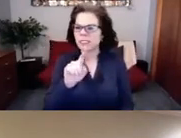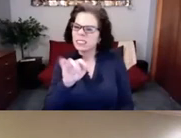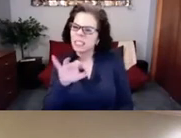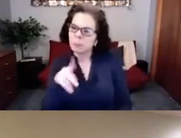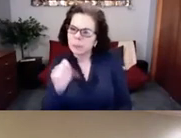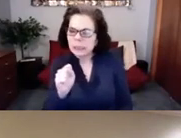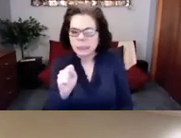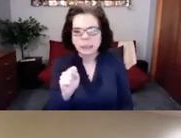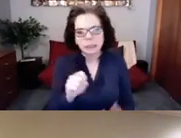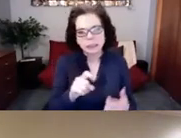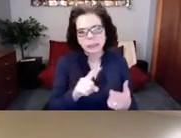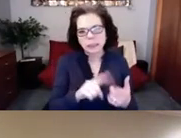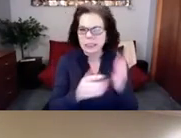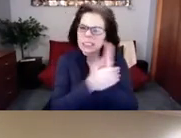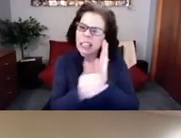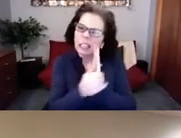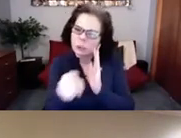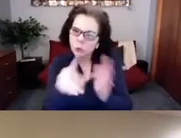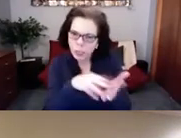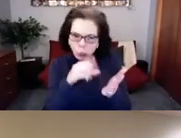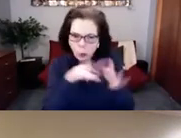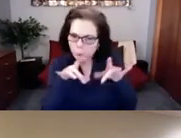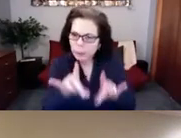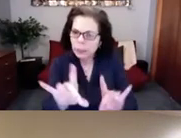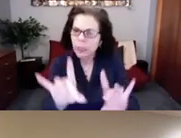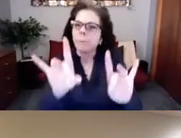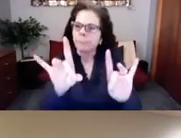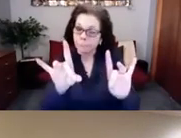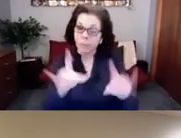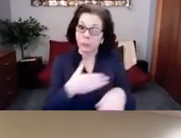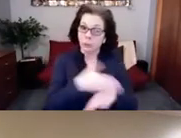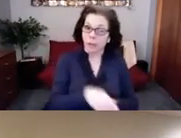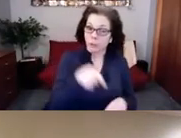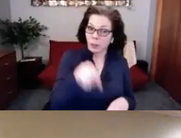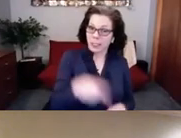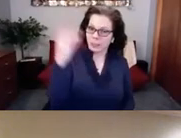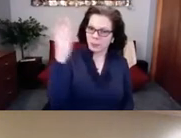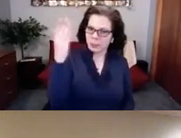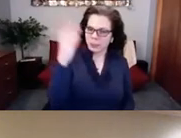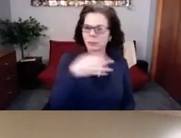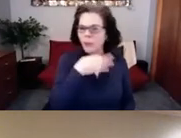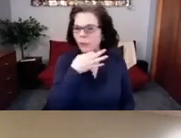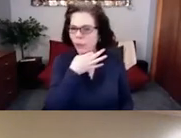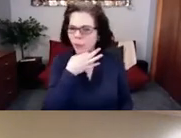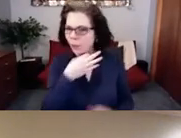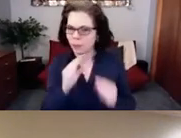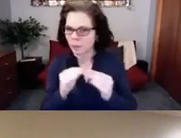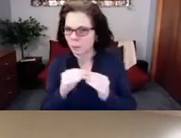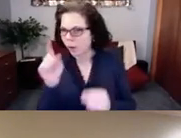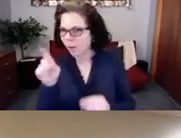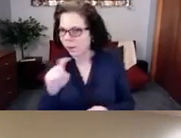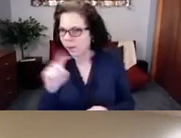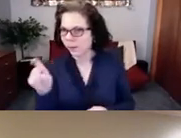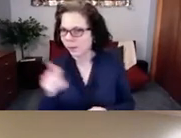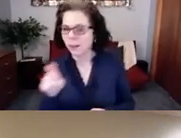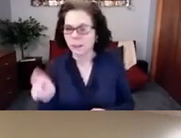families. So again, this is a great resource after this presentation to go and look through to see if if anything can help support